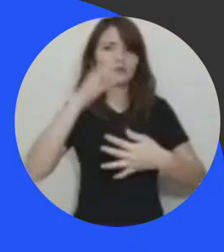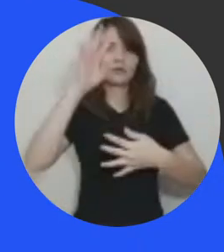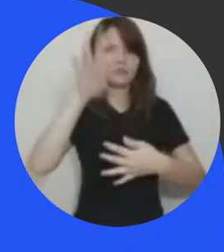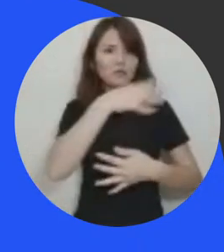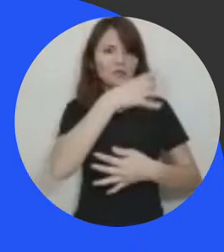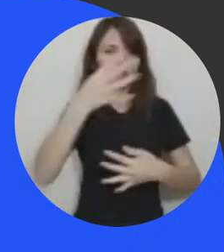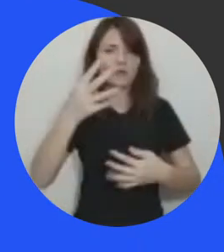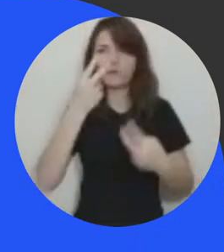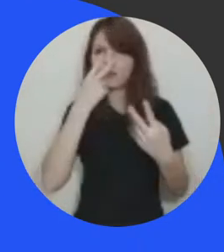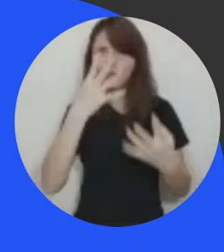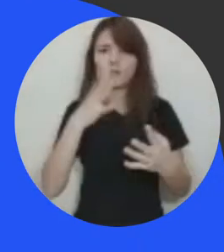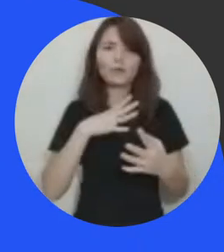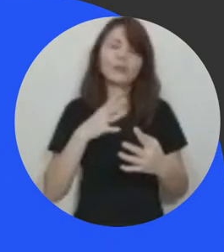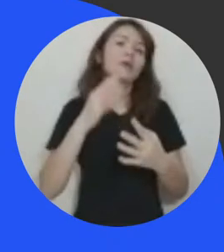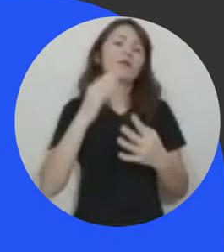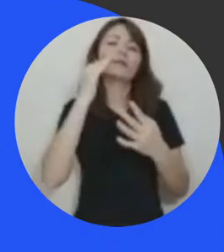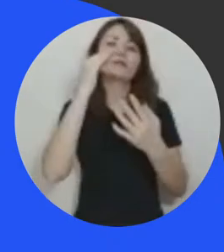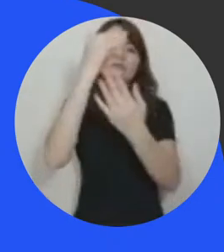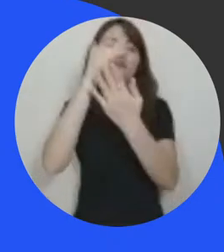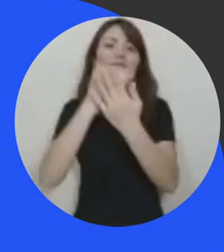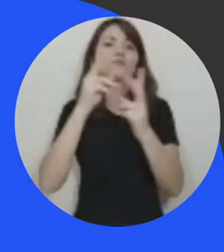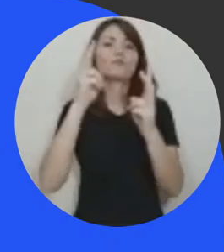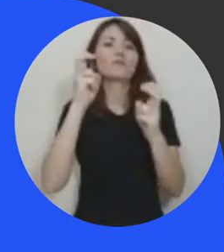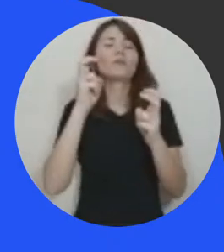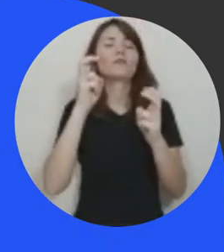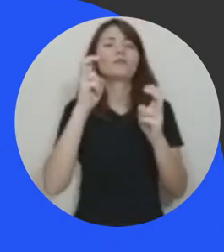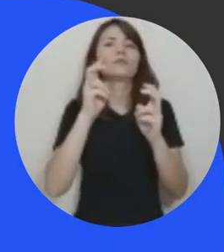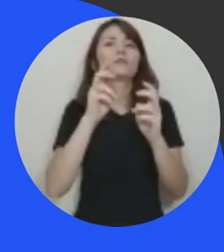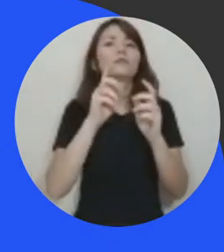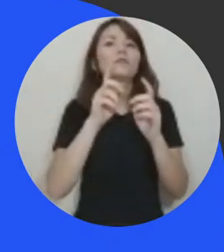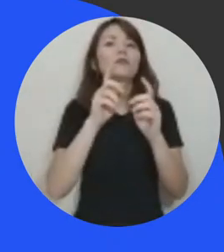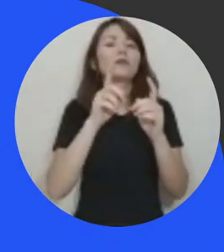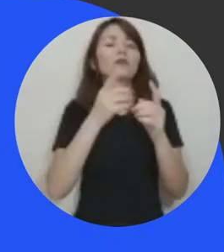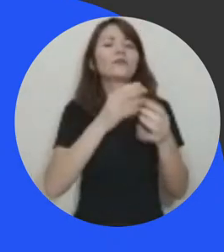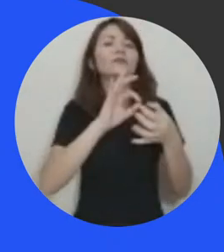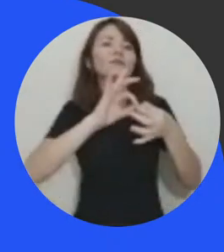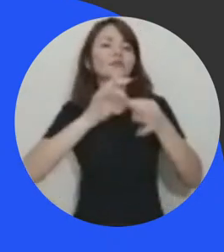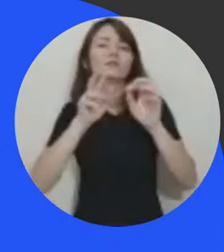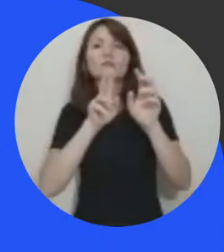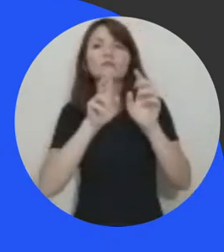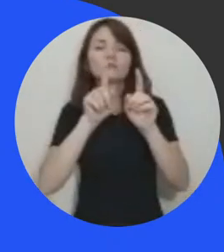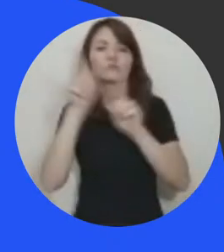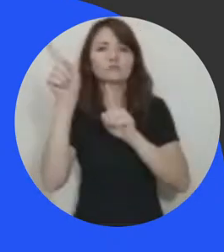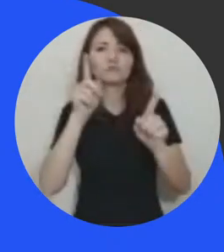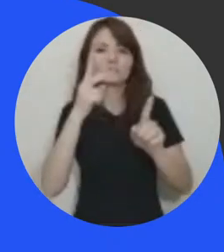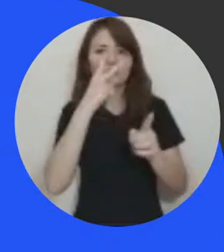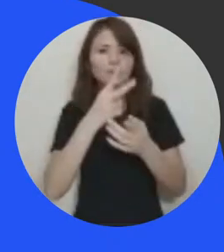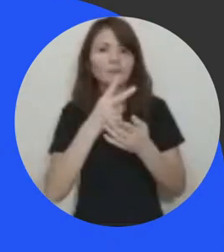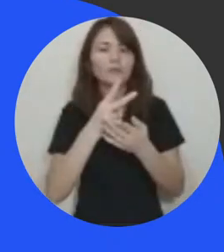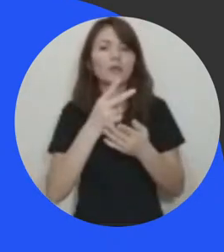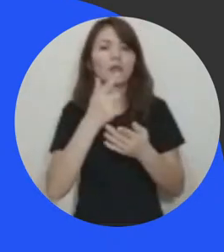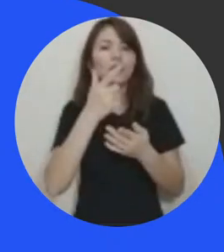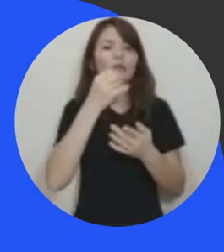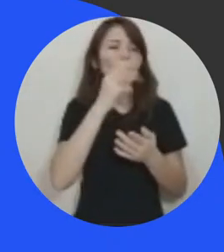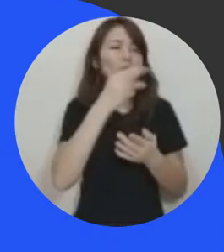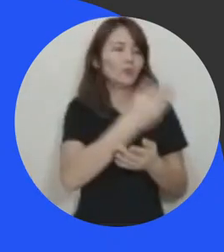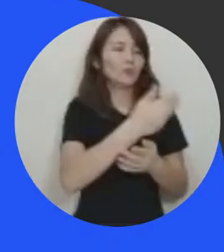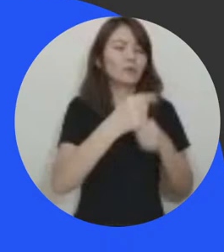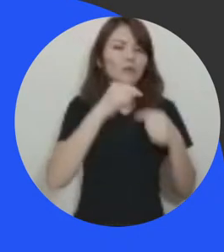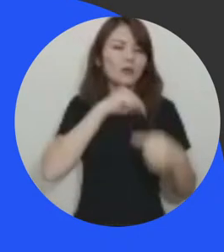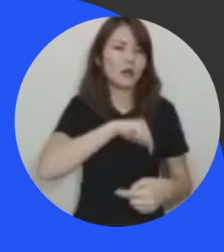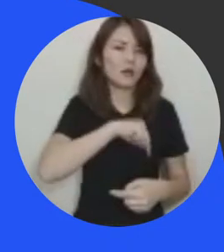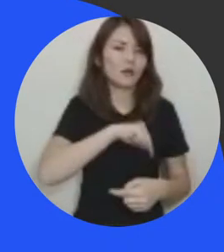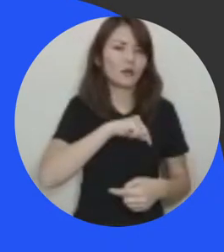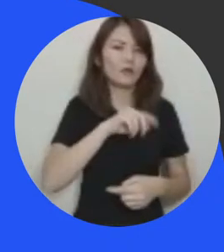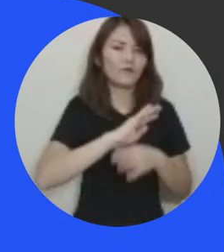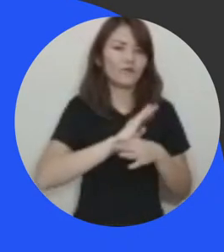so within the colored box here, you can see a set of genomes as a schematic. And what we're using